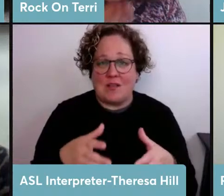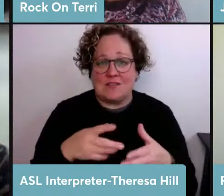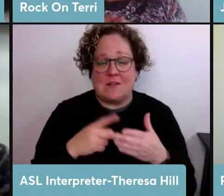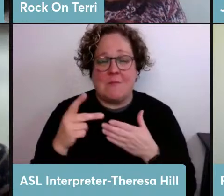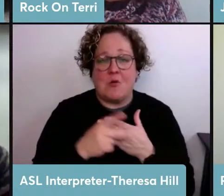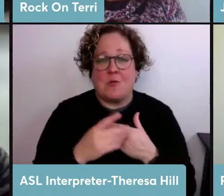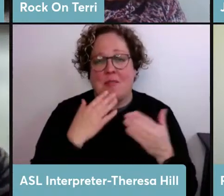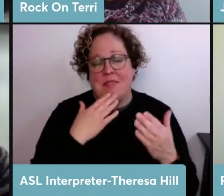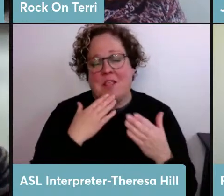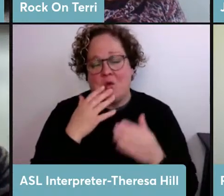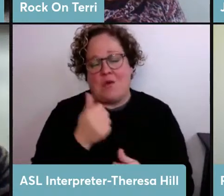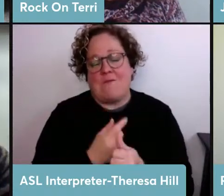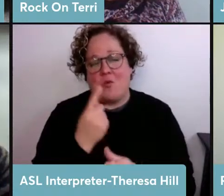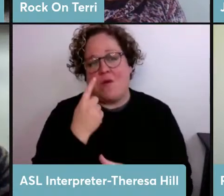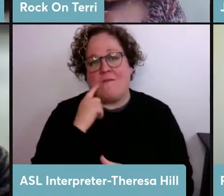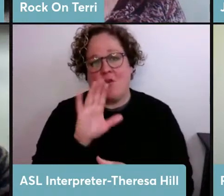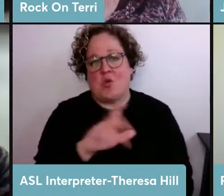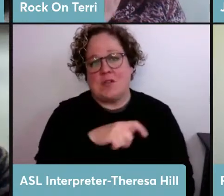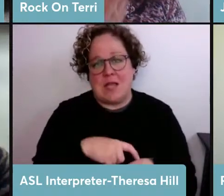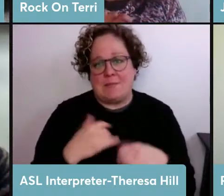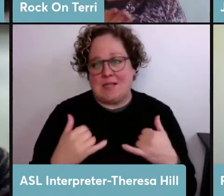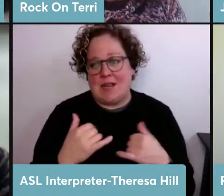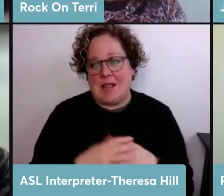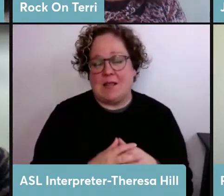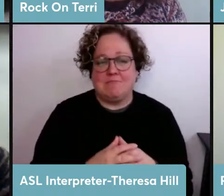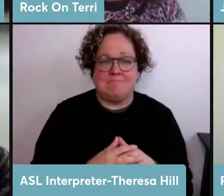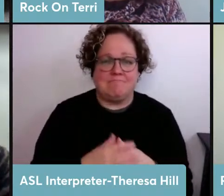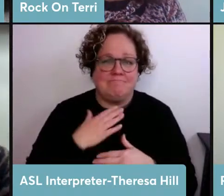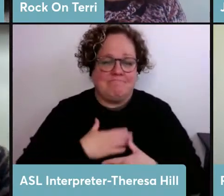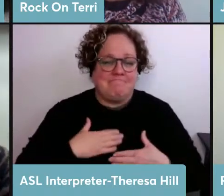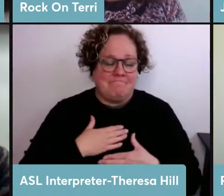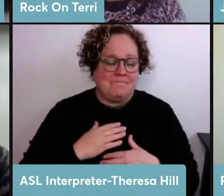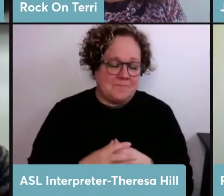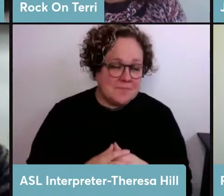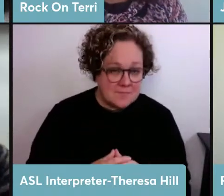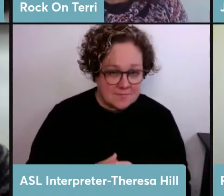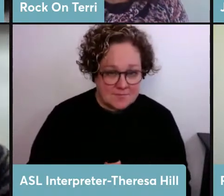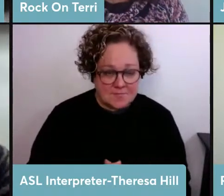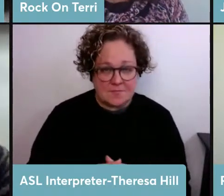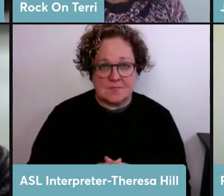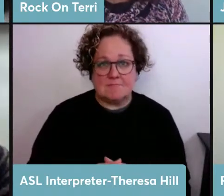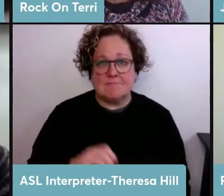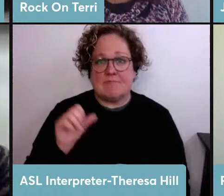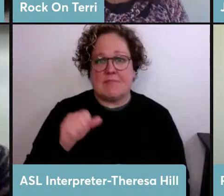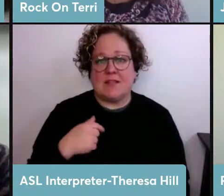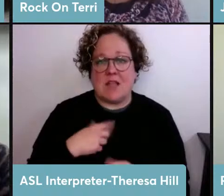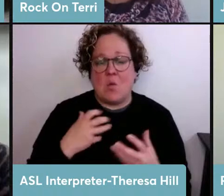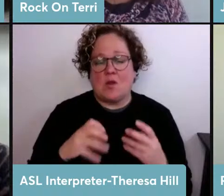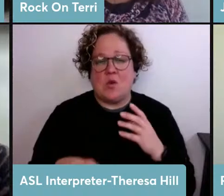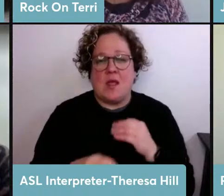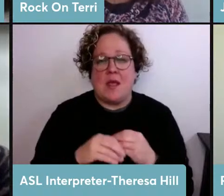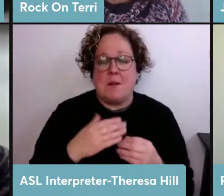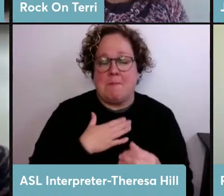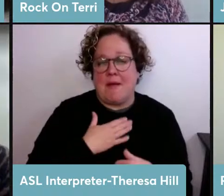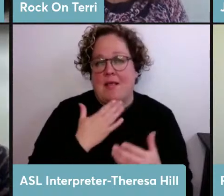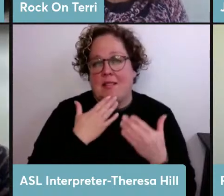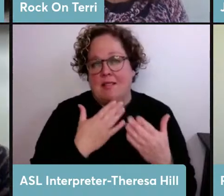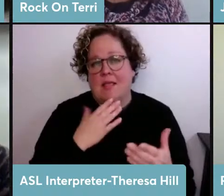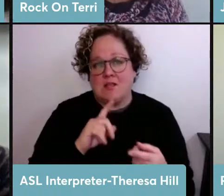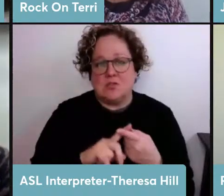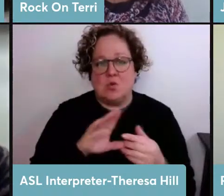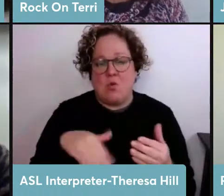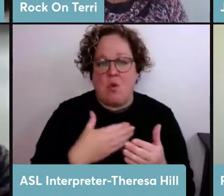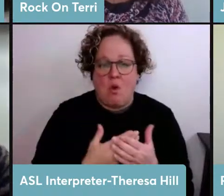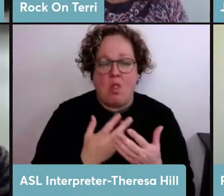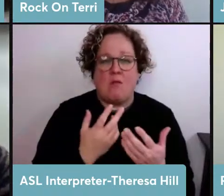Thank you. Thank you, everyone, for your time today. Much gratitude. Thank you. Yes, I want to add my thanks to all of the